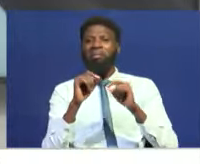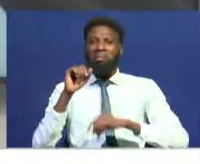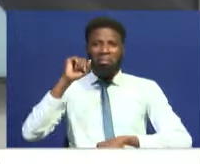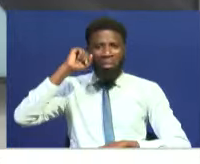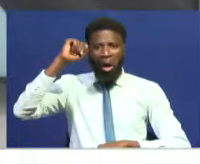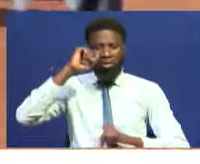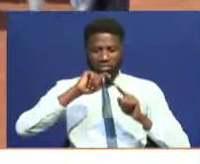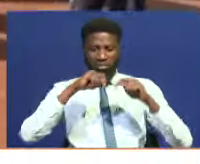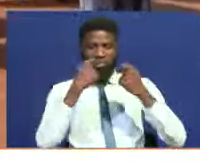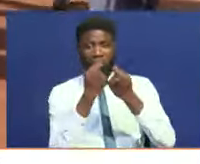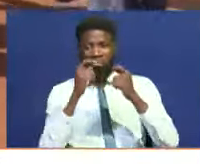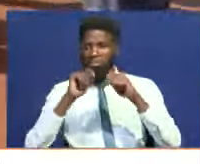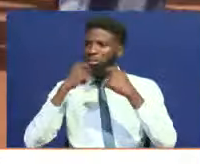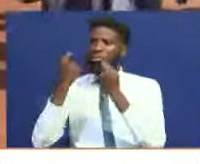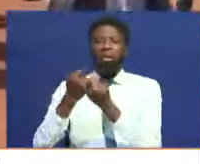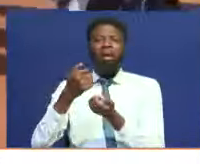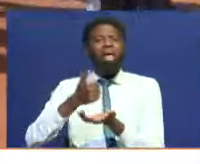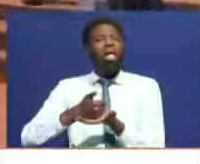retrogressive.